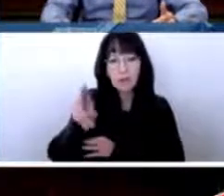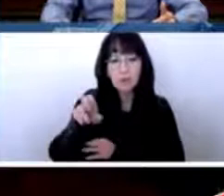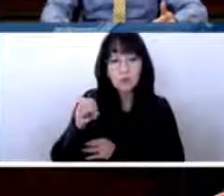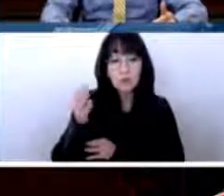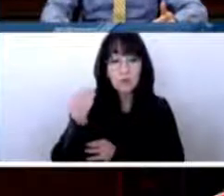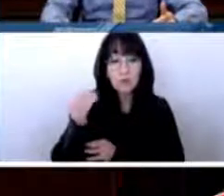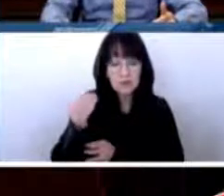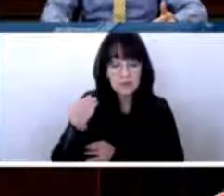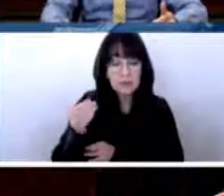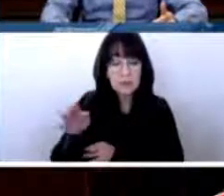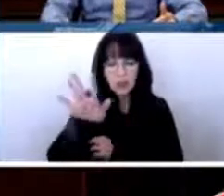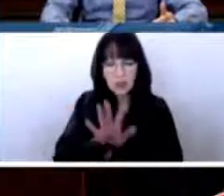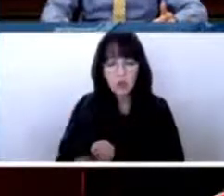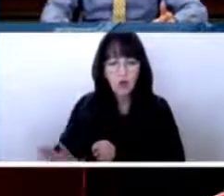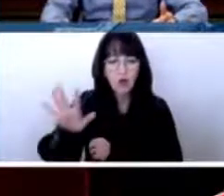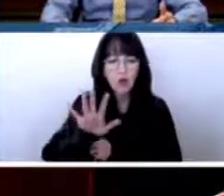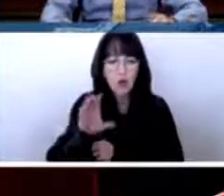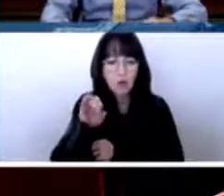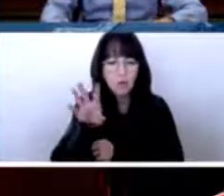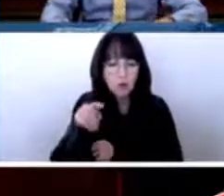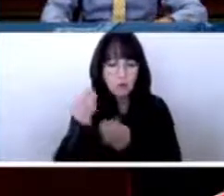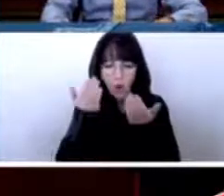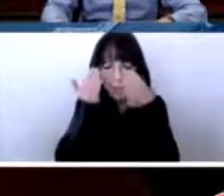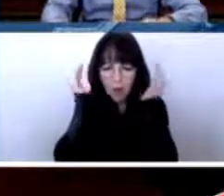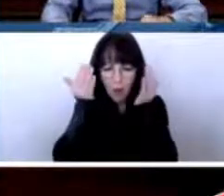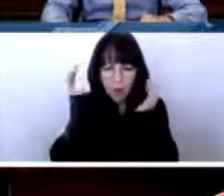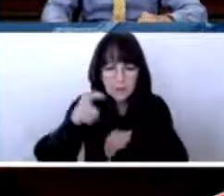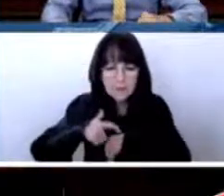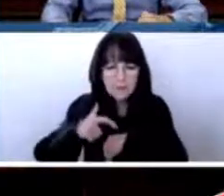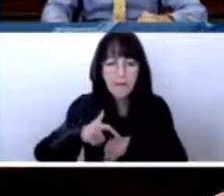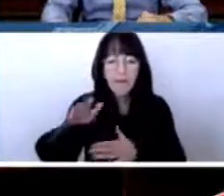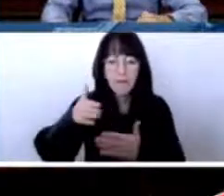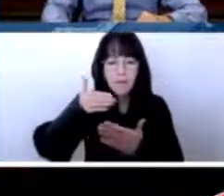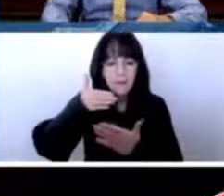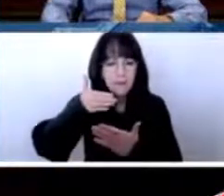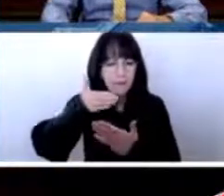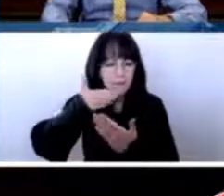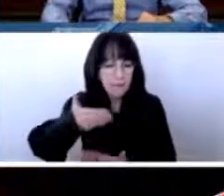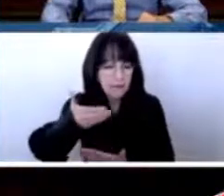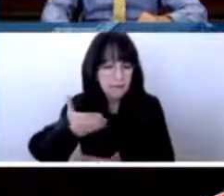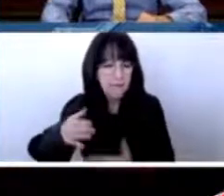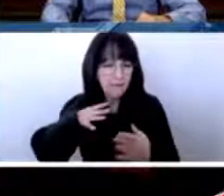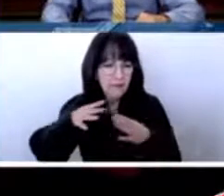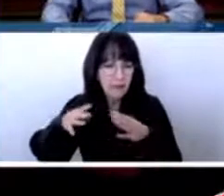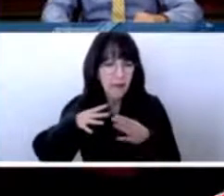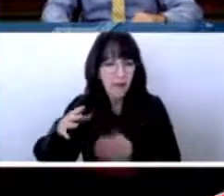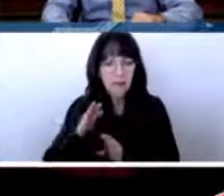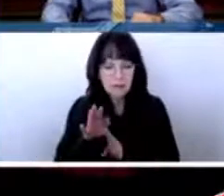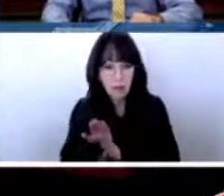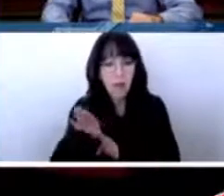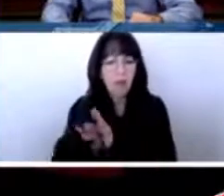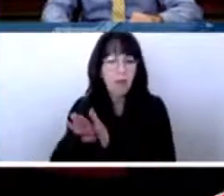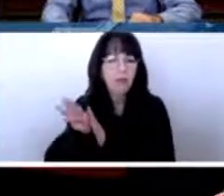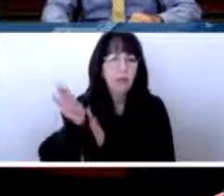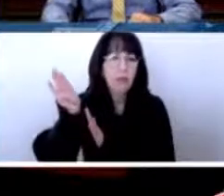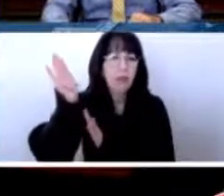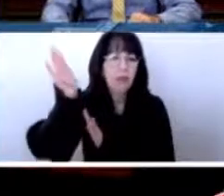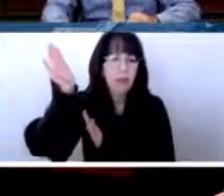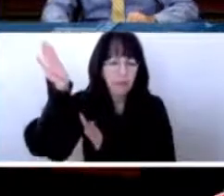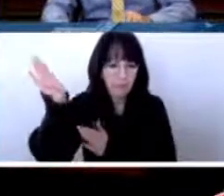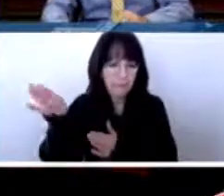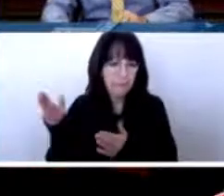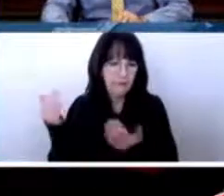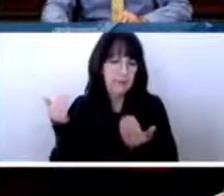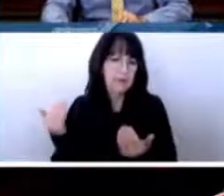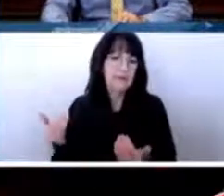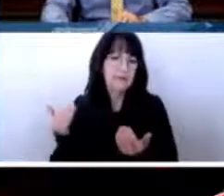around Halloween and going into Thanksgiving, and then this run up with the December holidays, and now on New